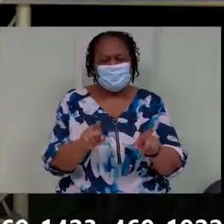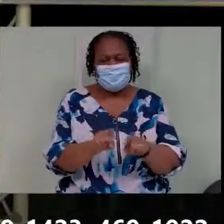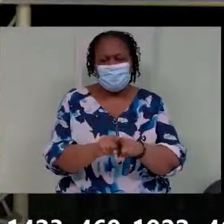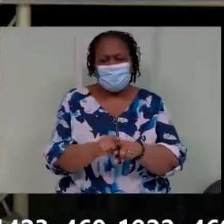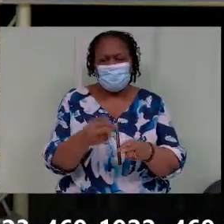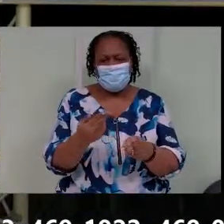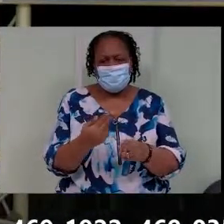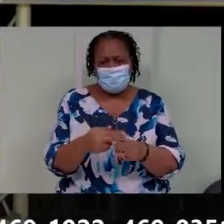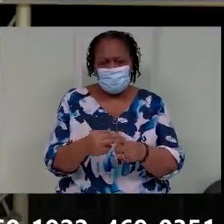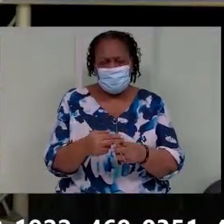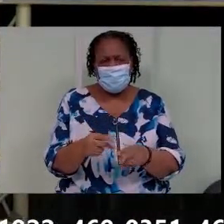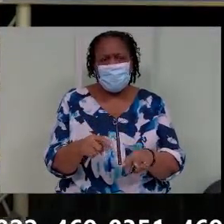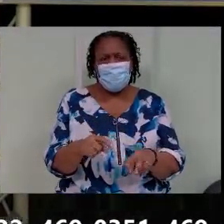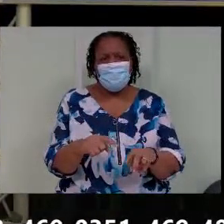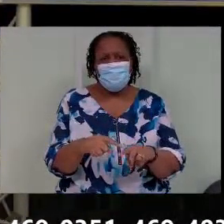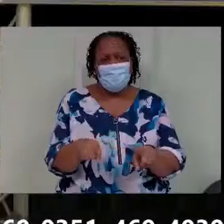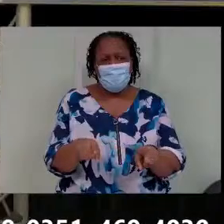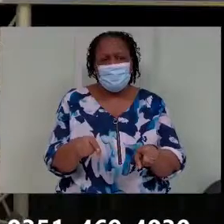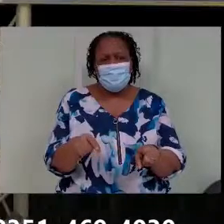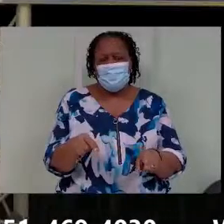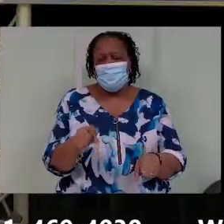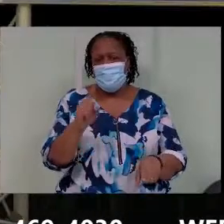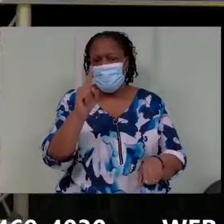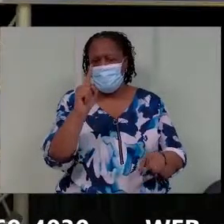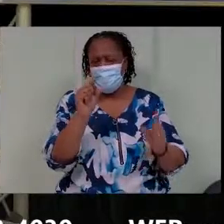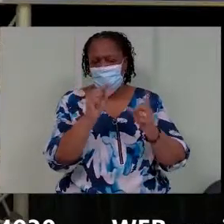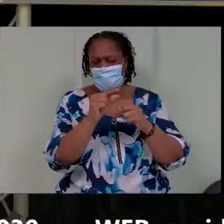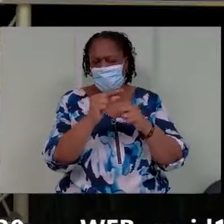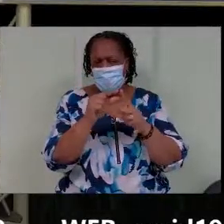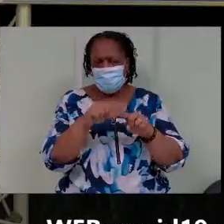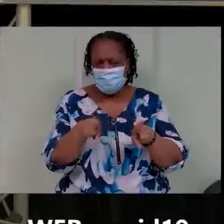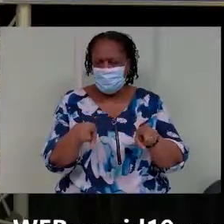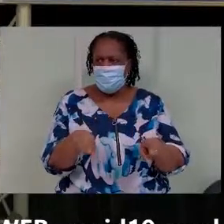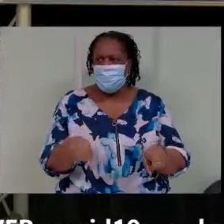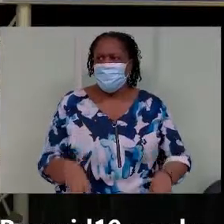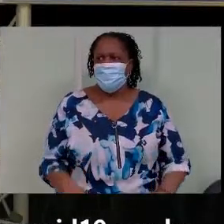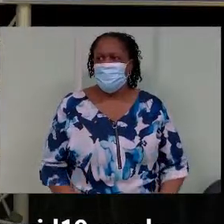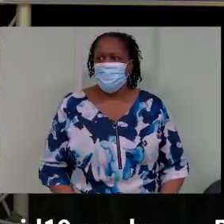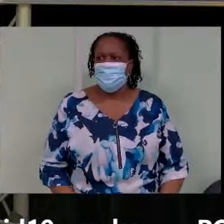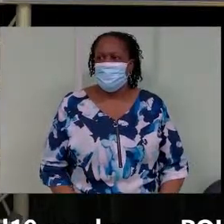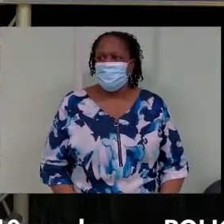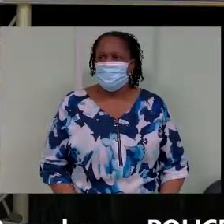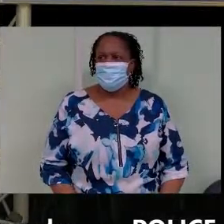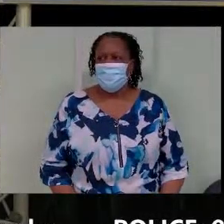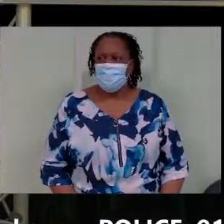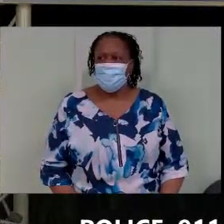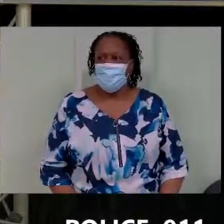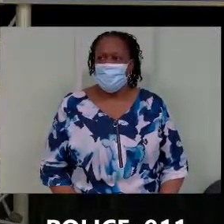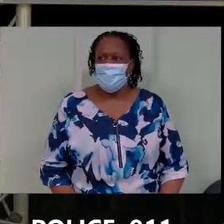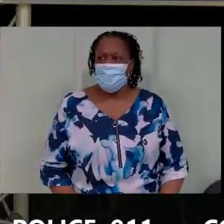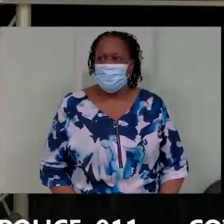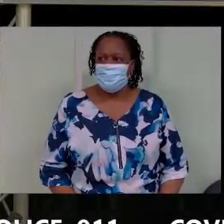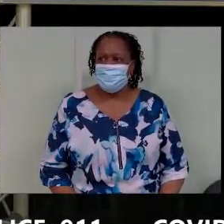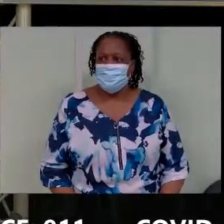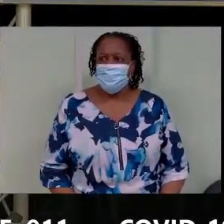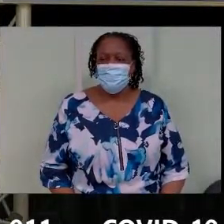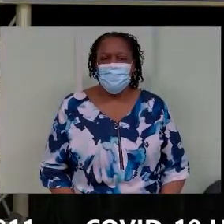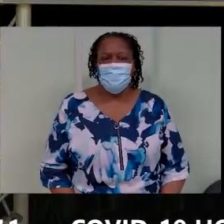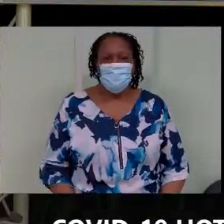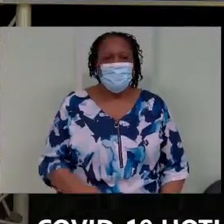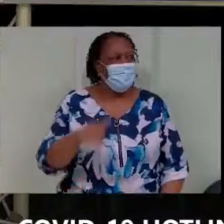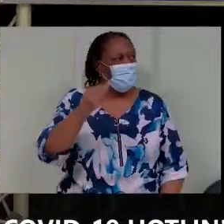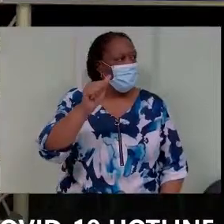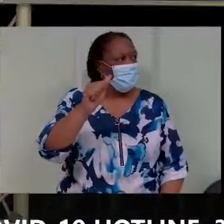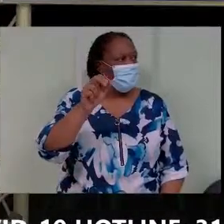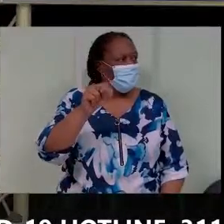Yes, we've been hearing a lot about rapid tests recently, and we have had several discussions here about the rapid antibody test